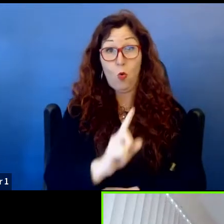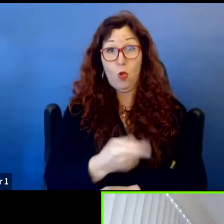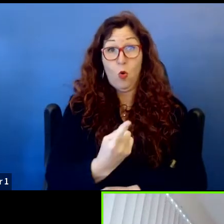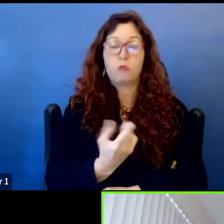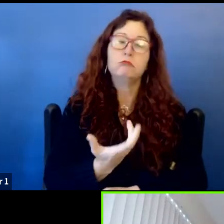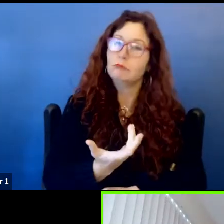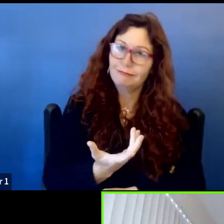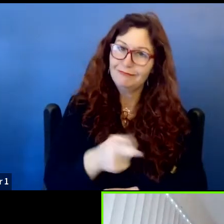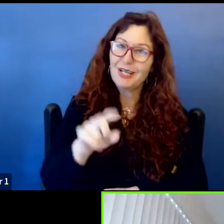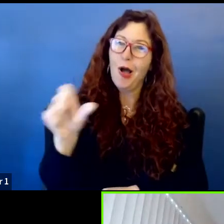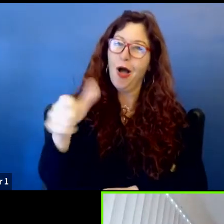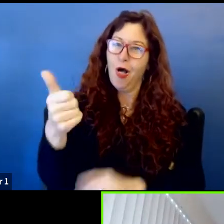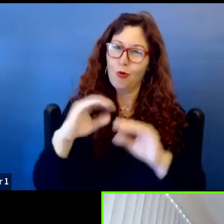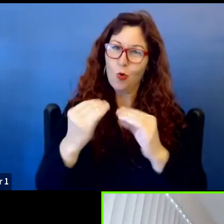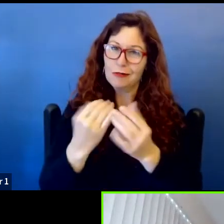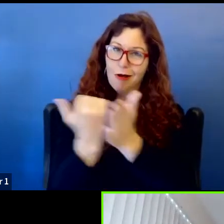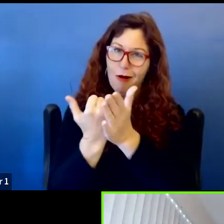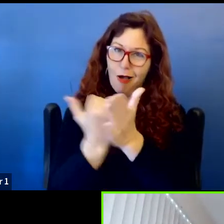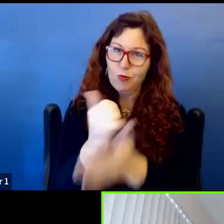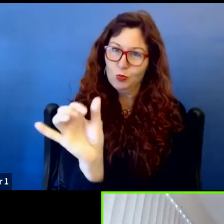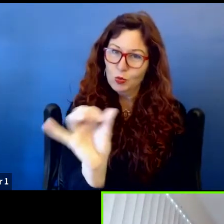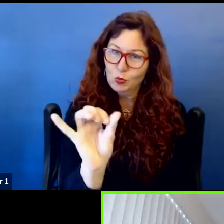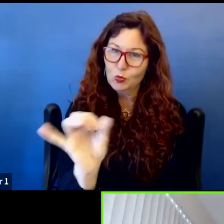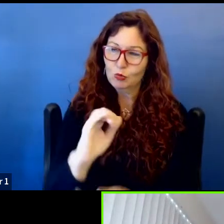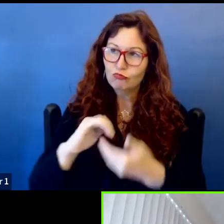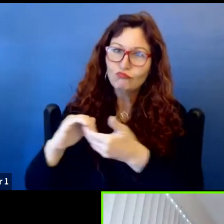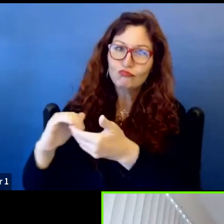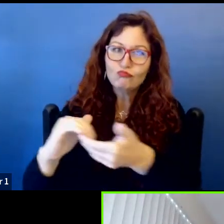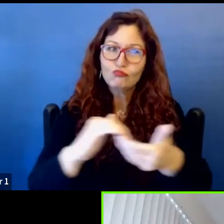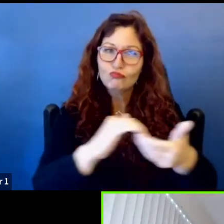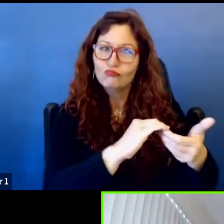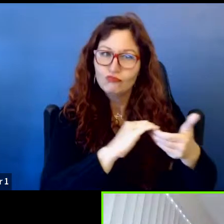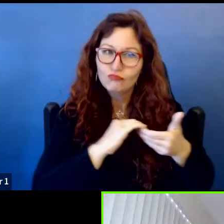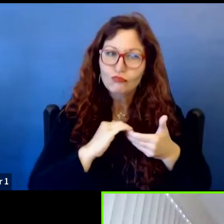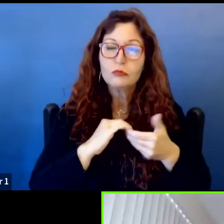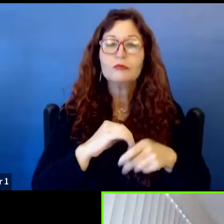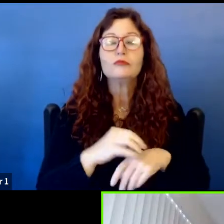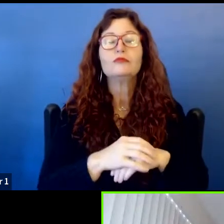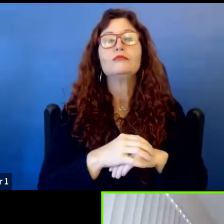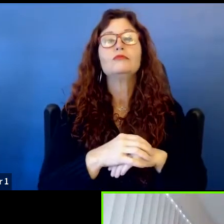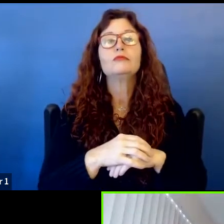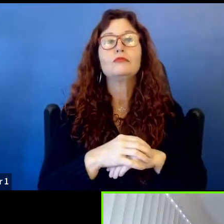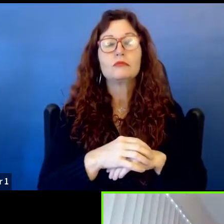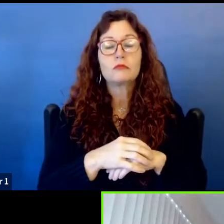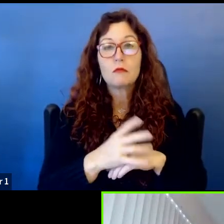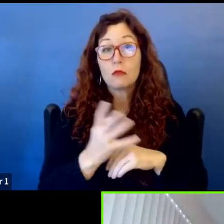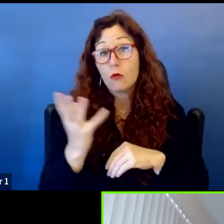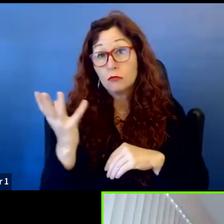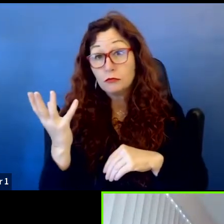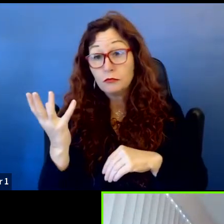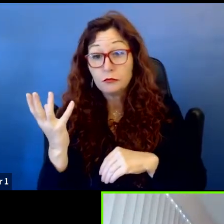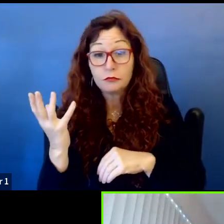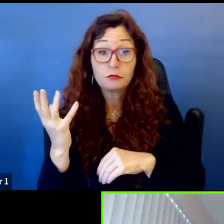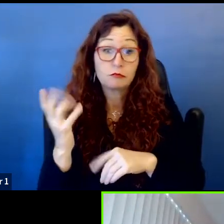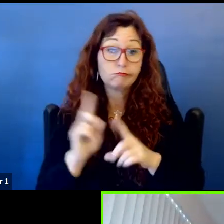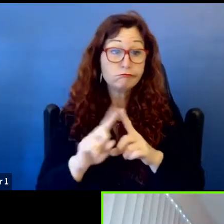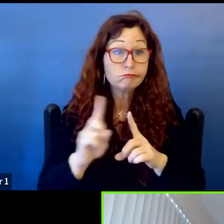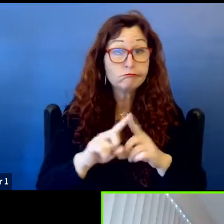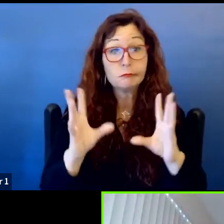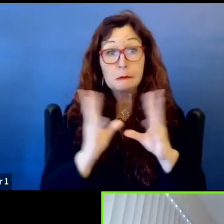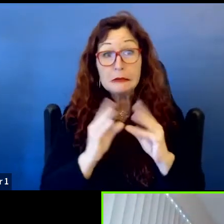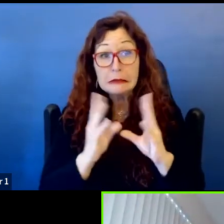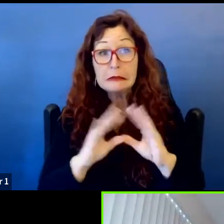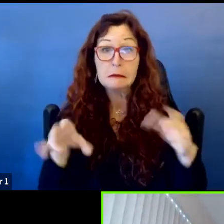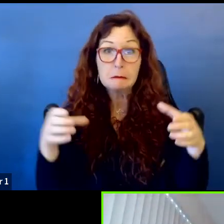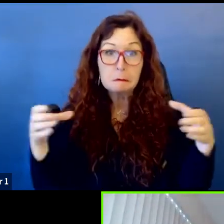area and friendly folks who you know are closer to the city and so through a series of organizing actions the